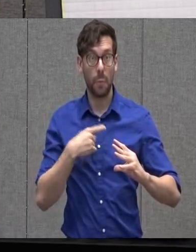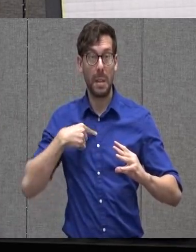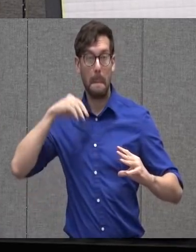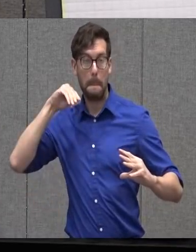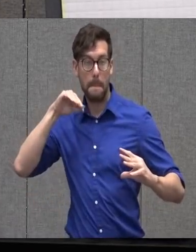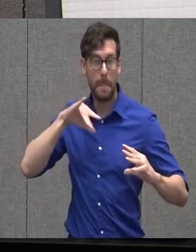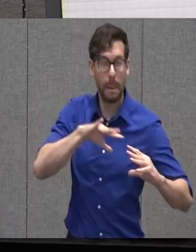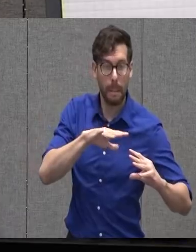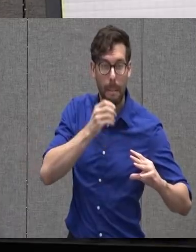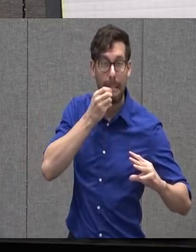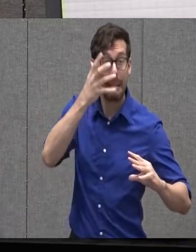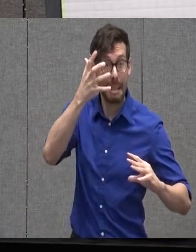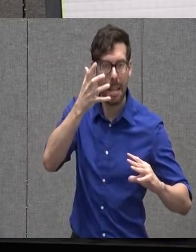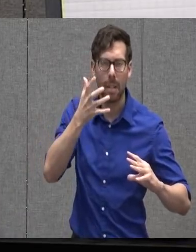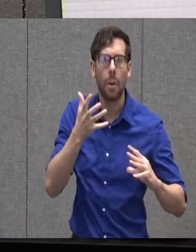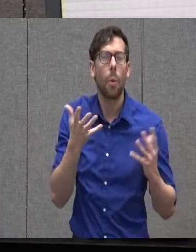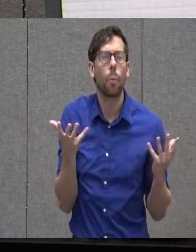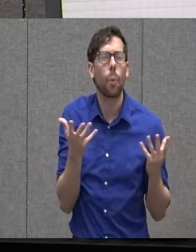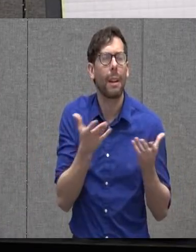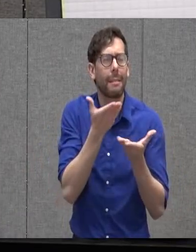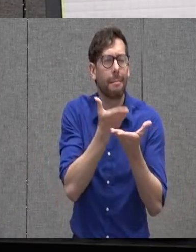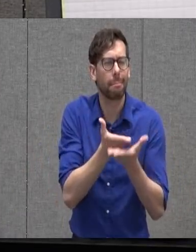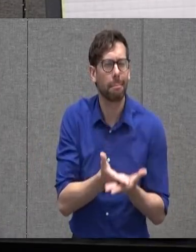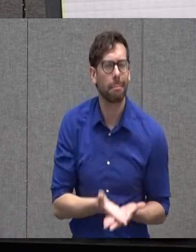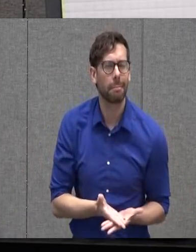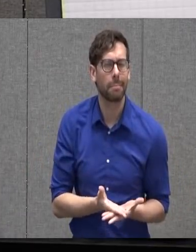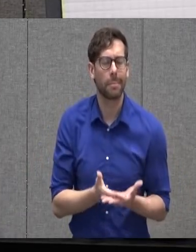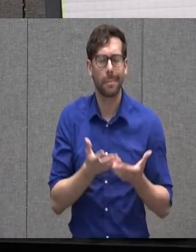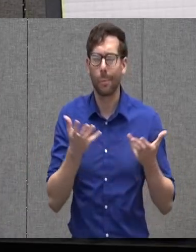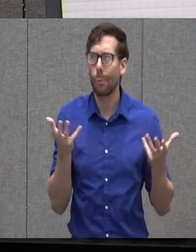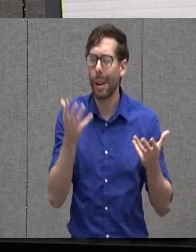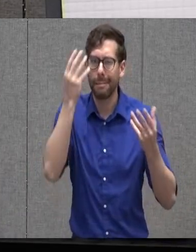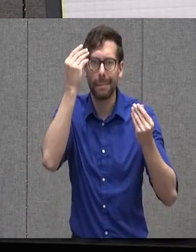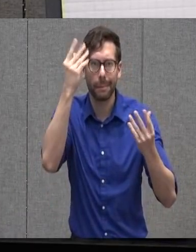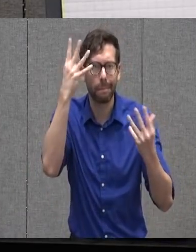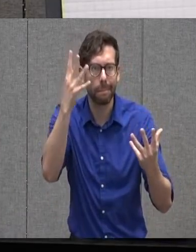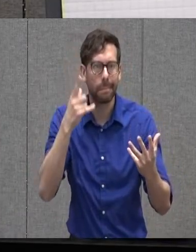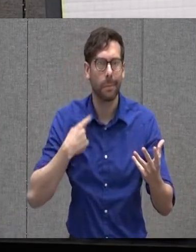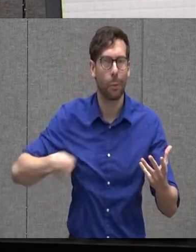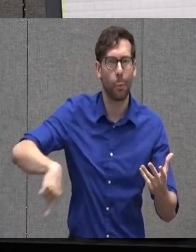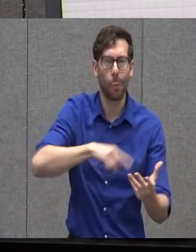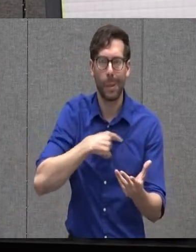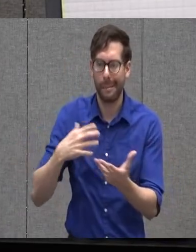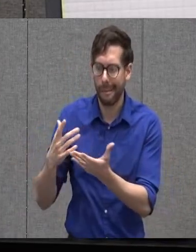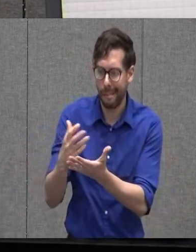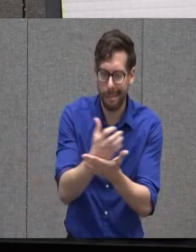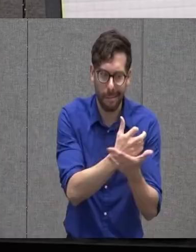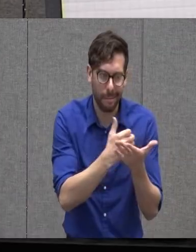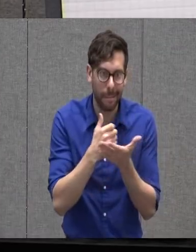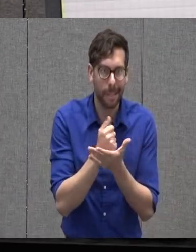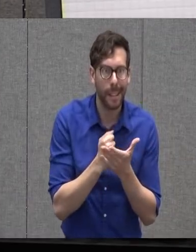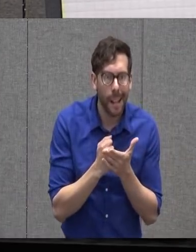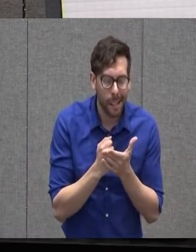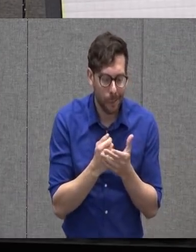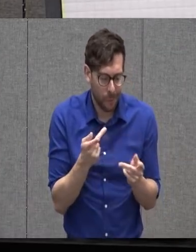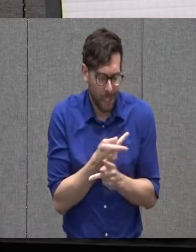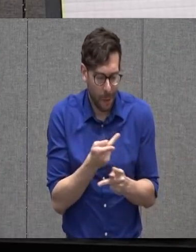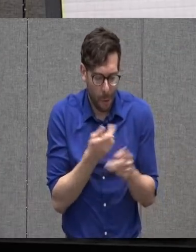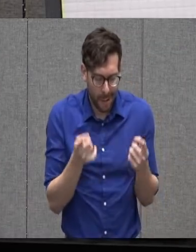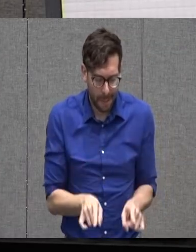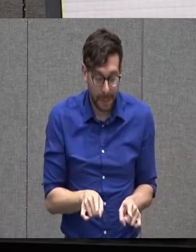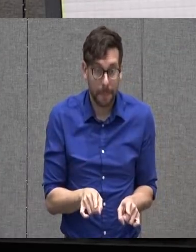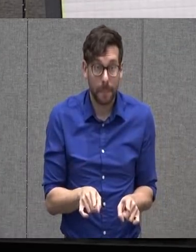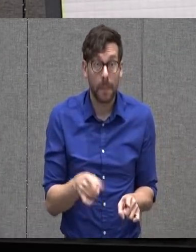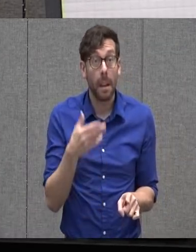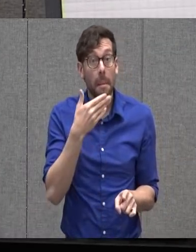is information that we can collect about this idea around heat and matter? And the best place to